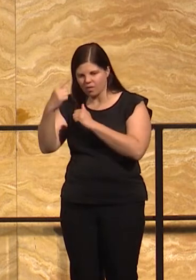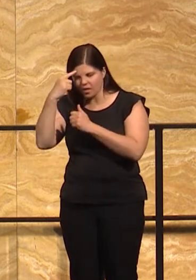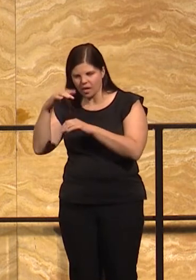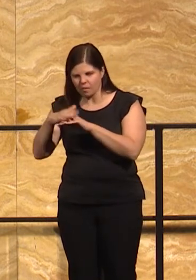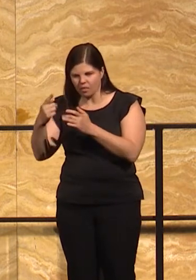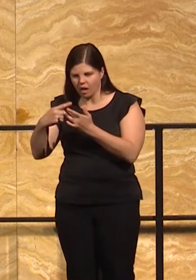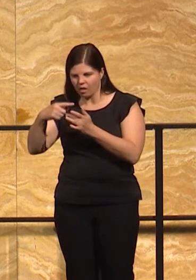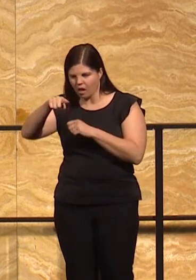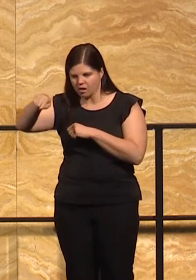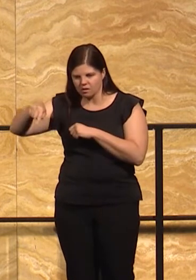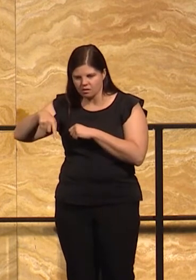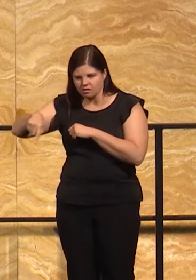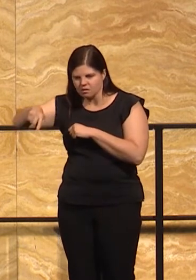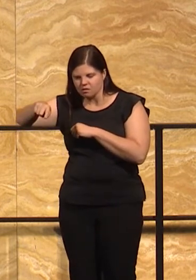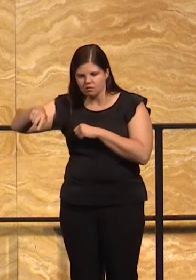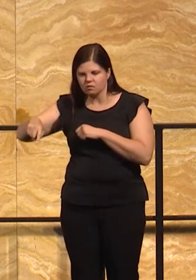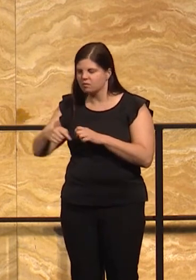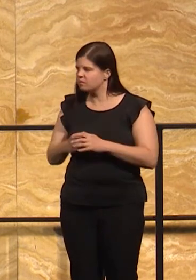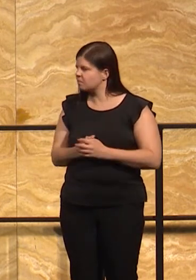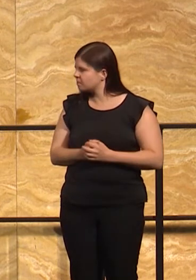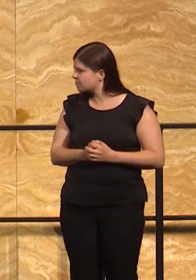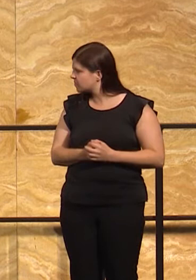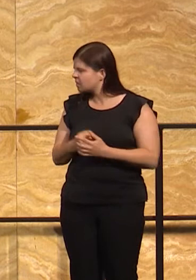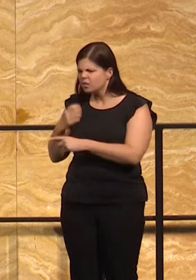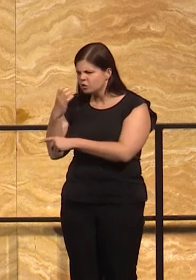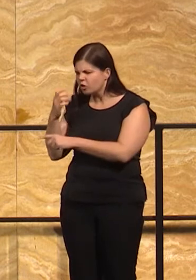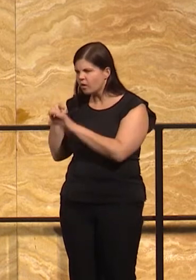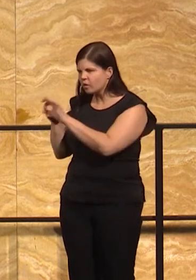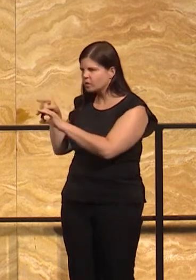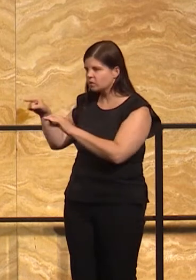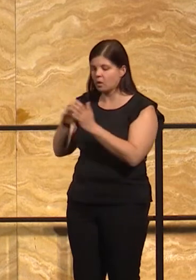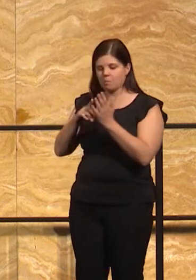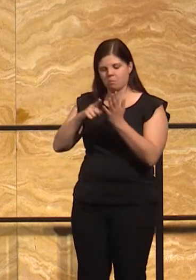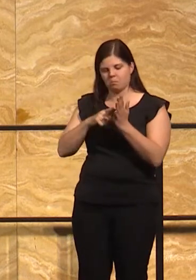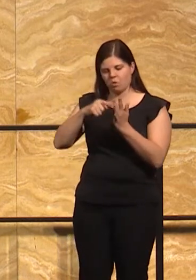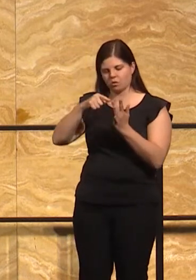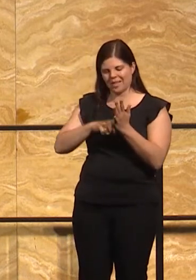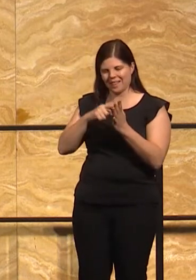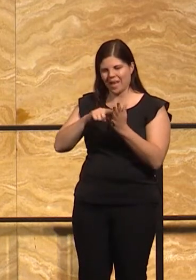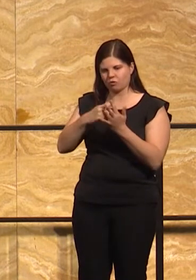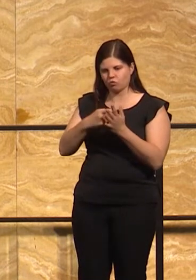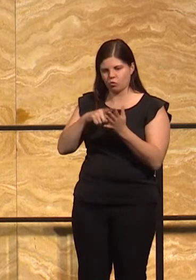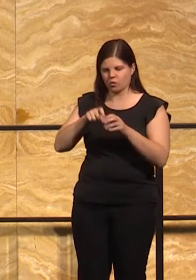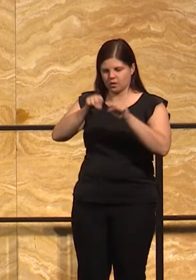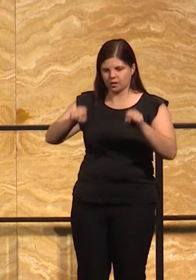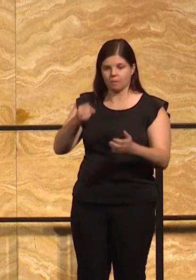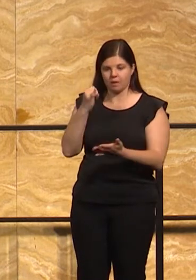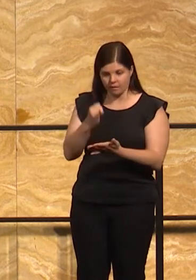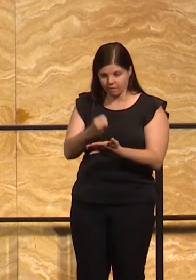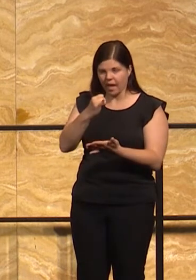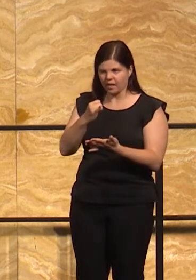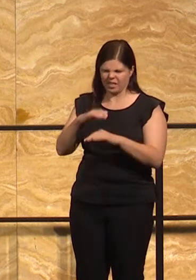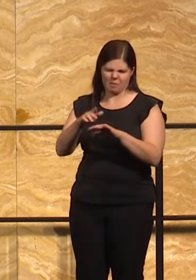system. So who is going to take seriously? So if the multilateral system is failing on a question like